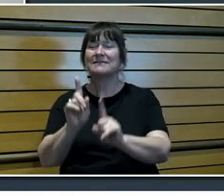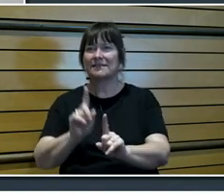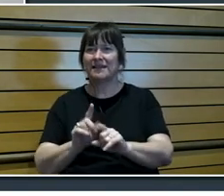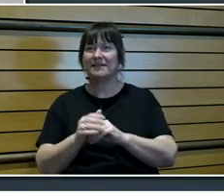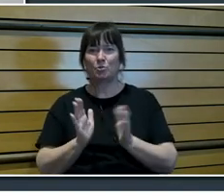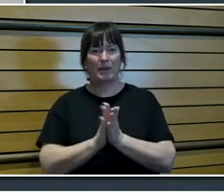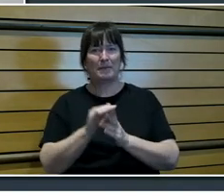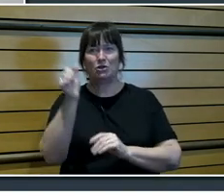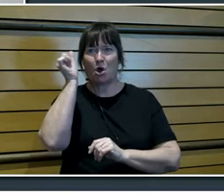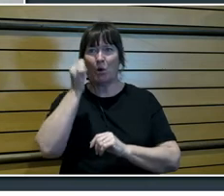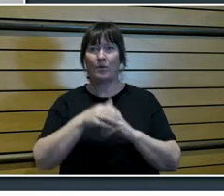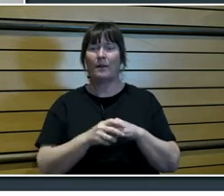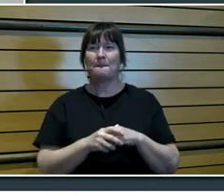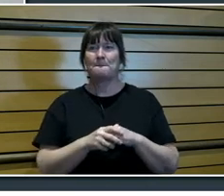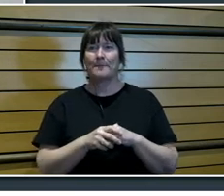be pleased to know that